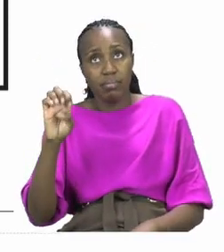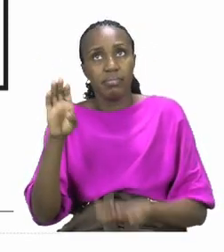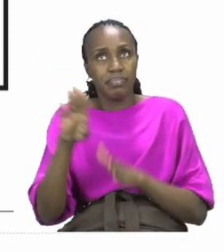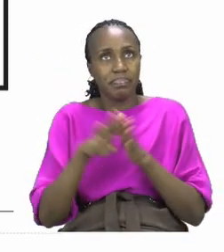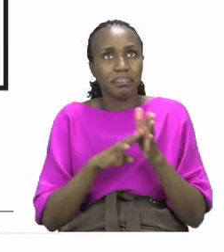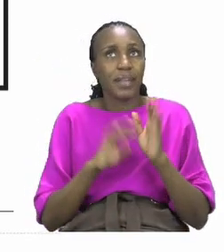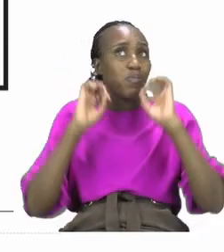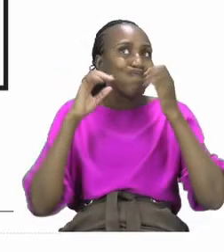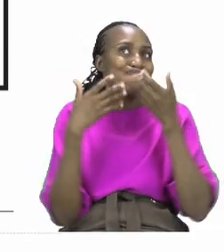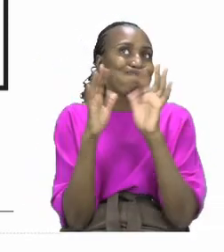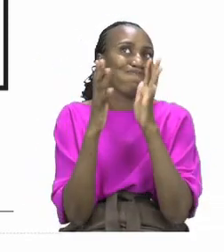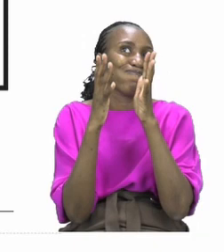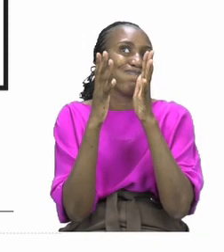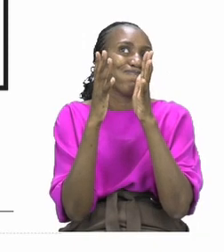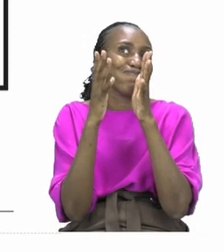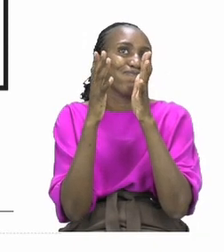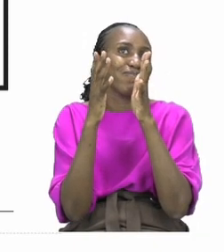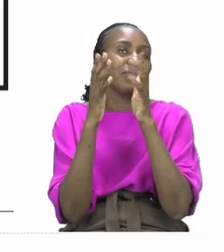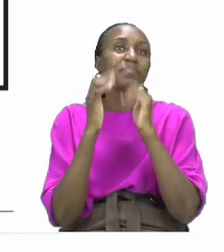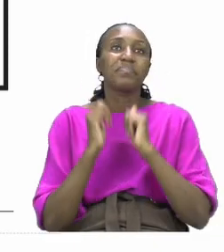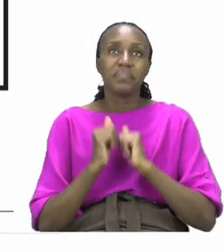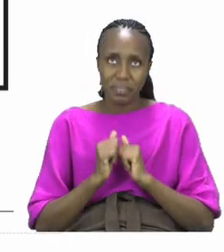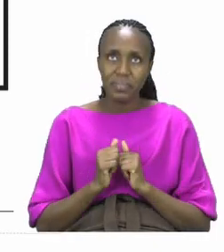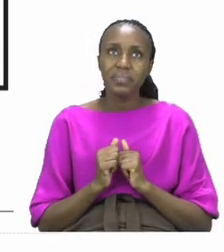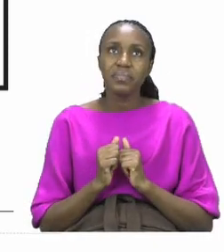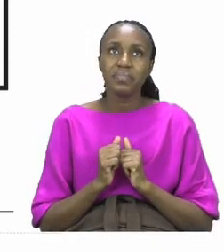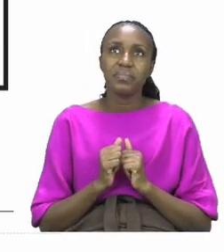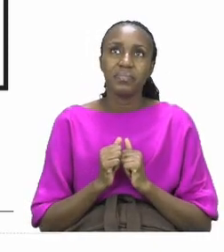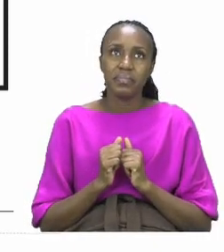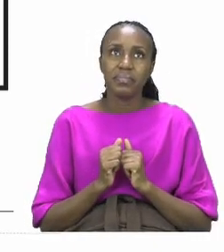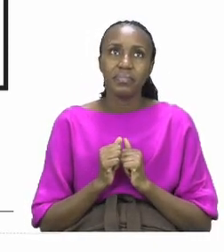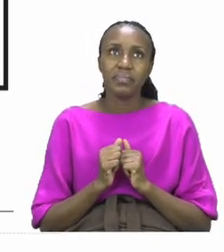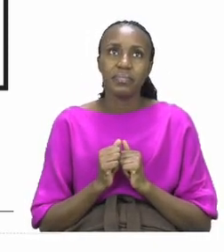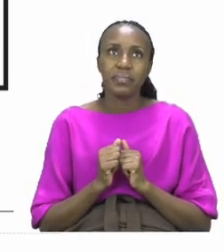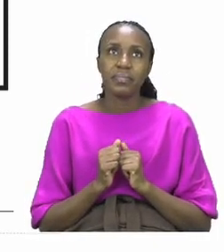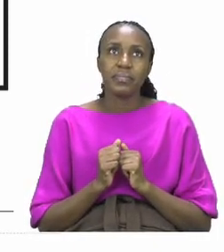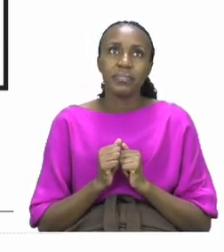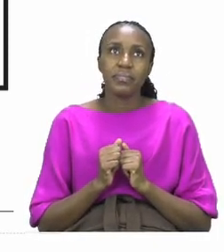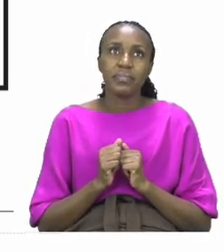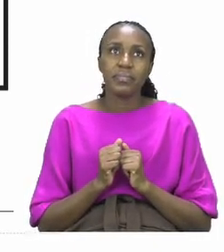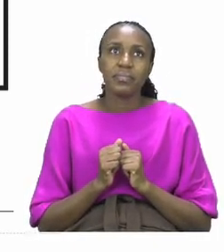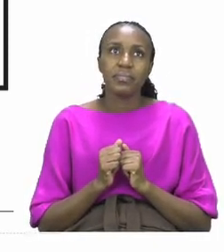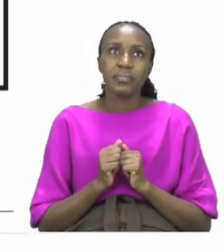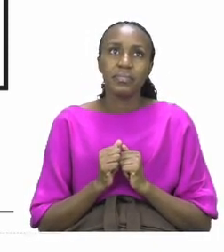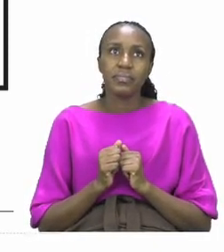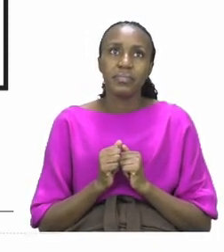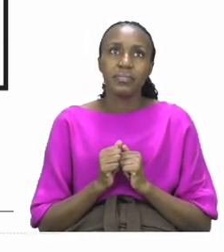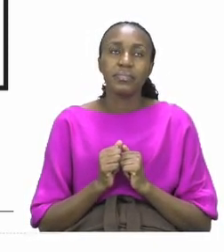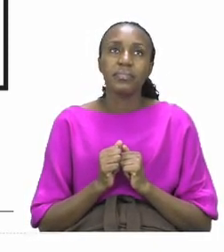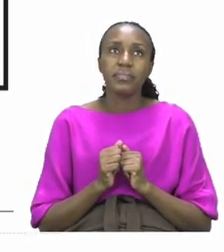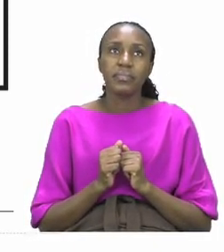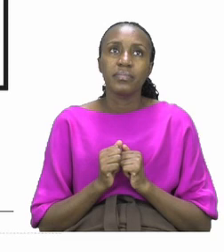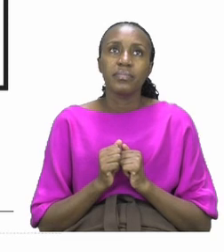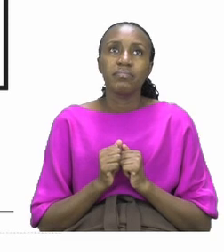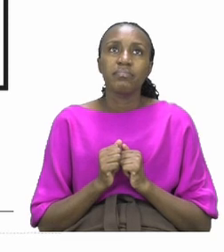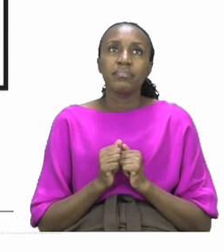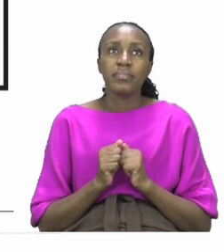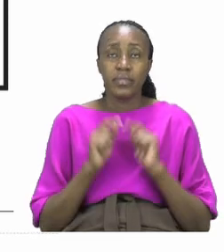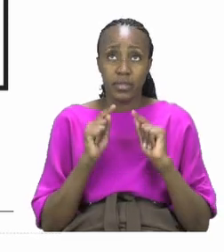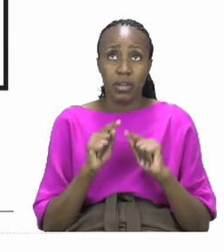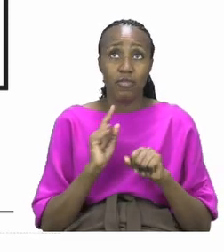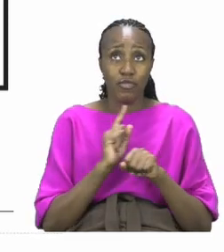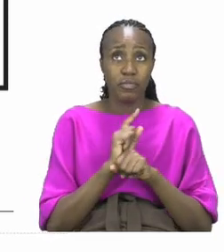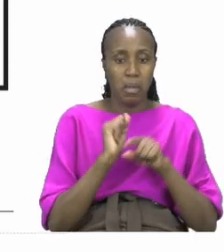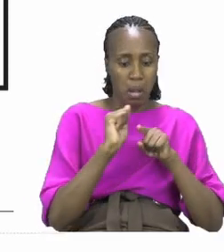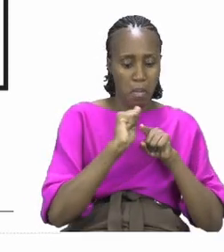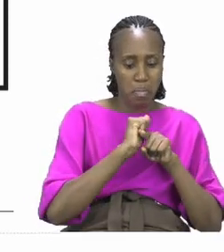Well done, everyone. Now your first job after reading them over again is to trace.